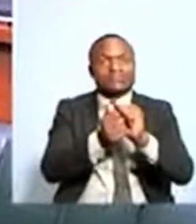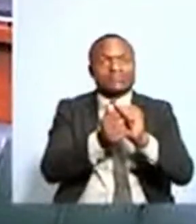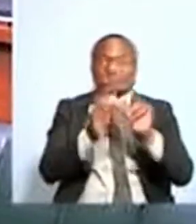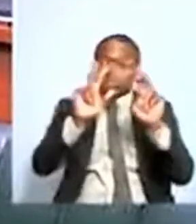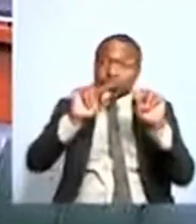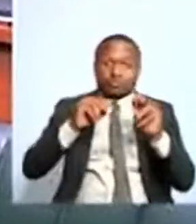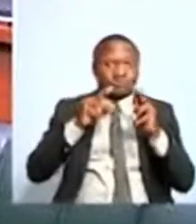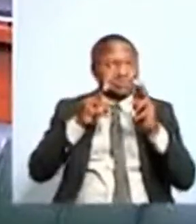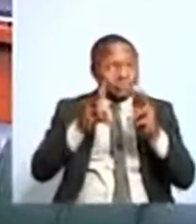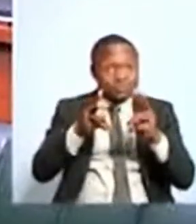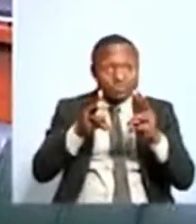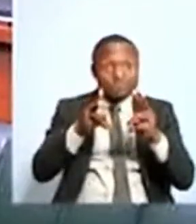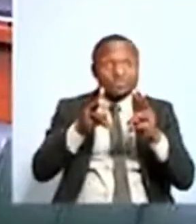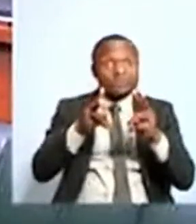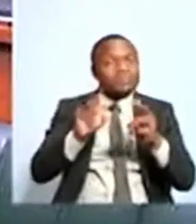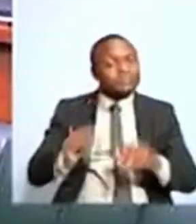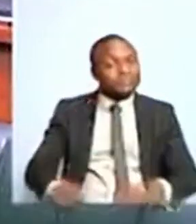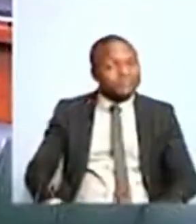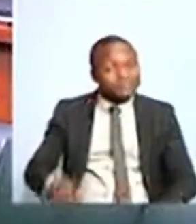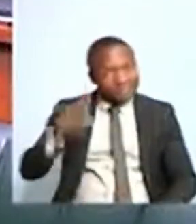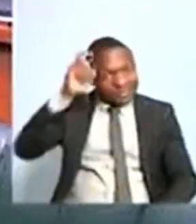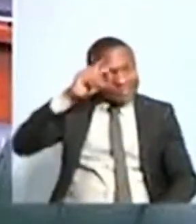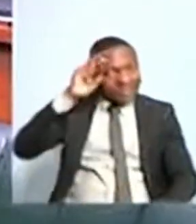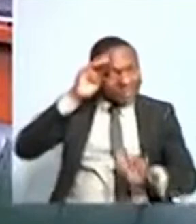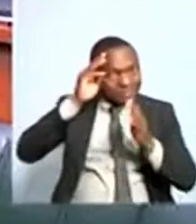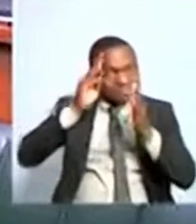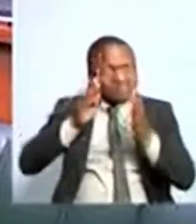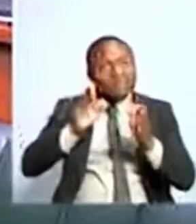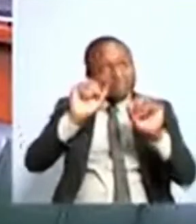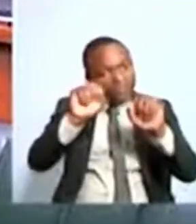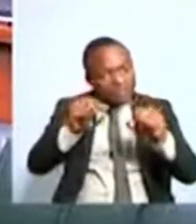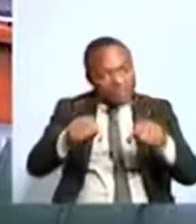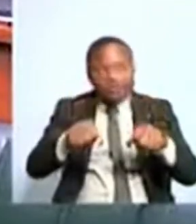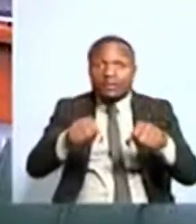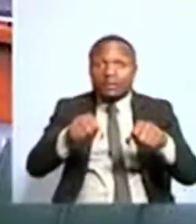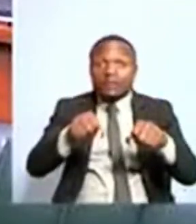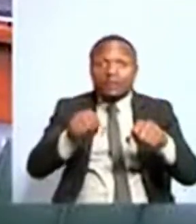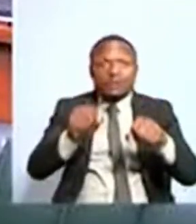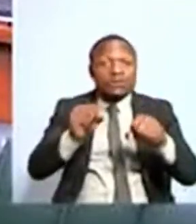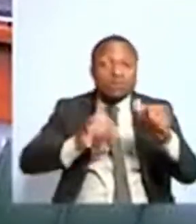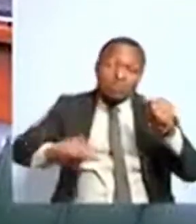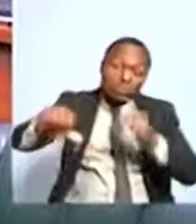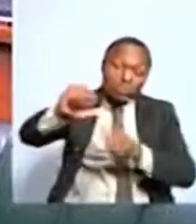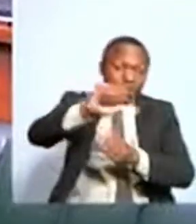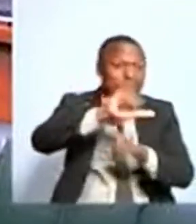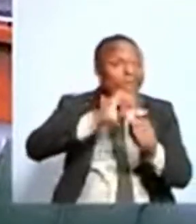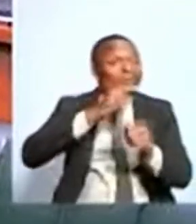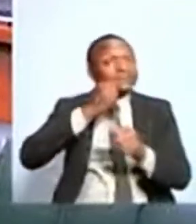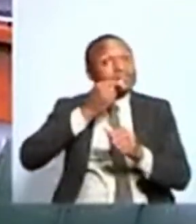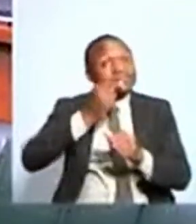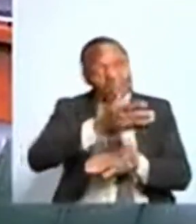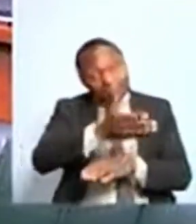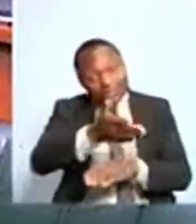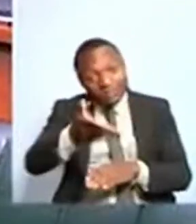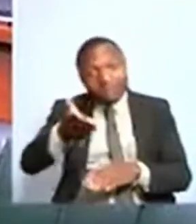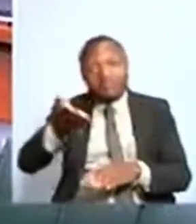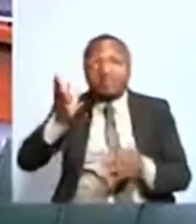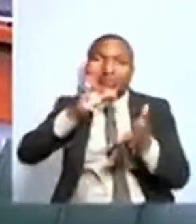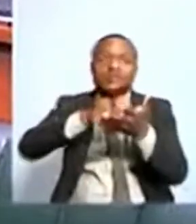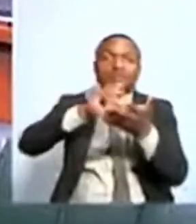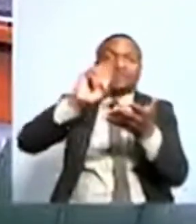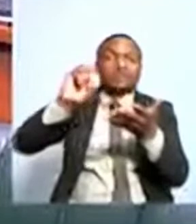no way, cleverly, that a minister can go around and say that those have been